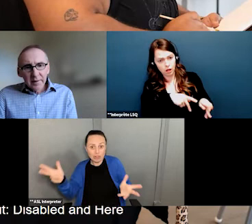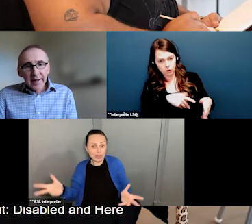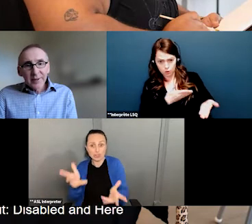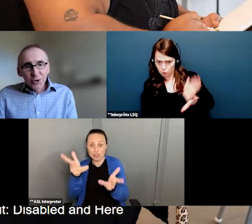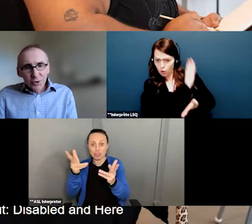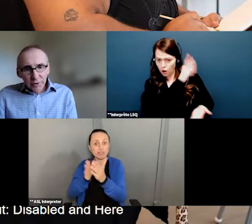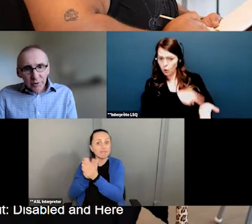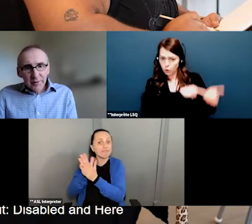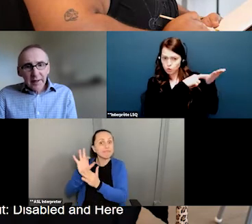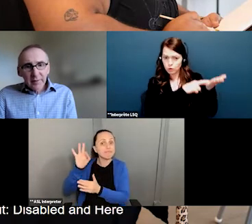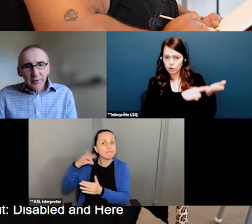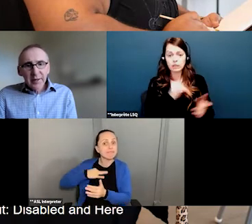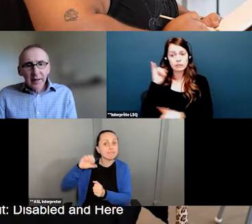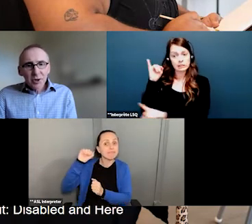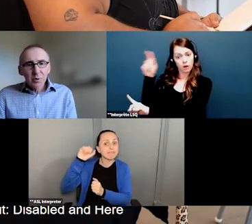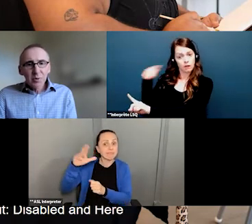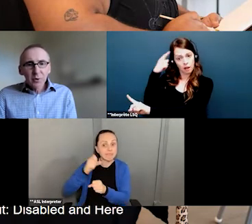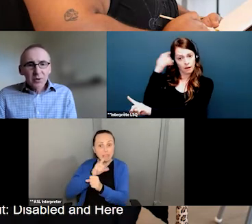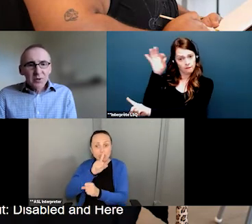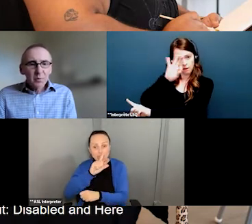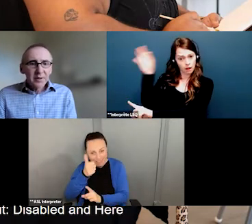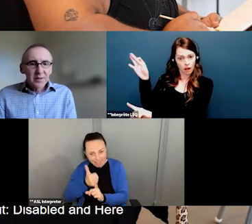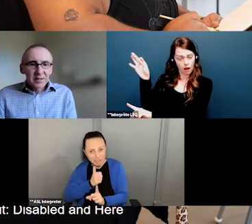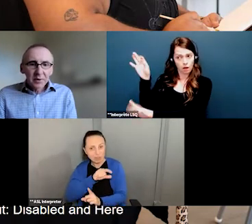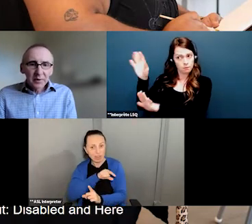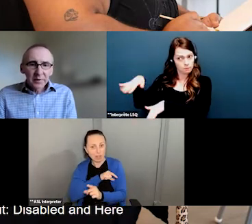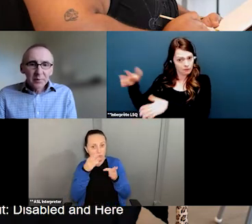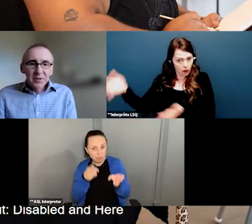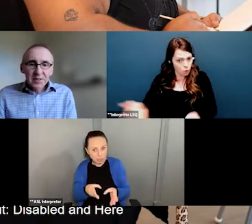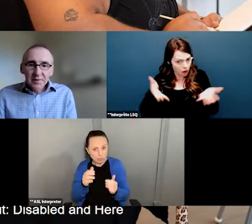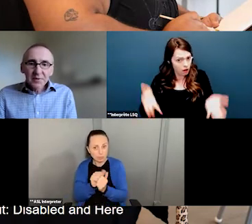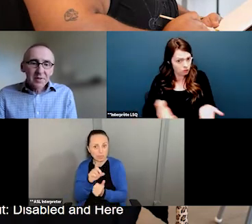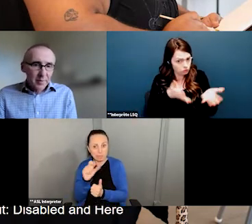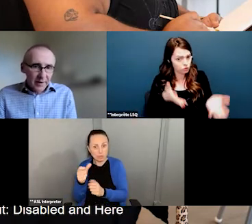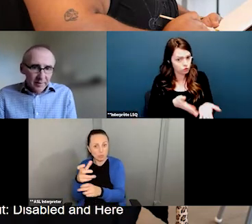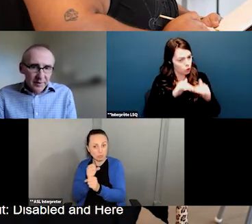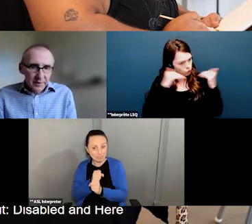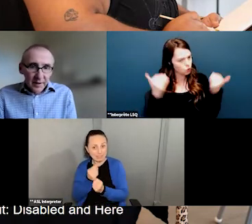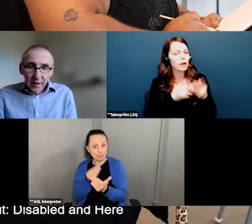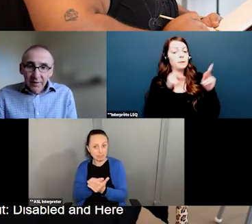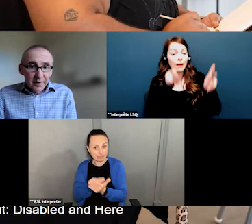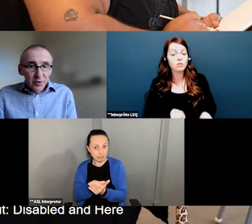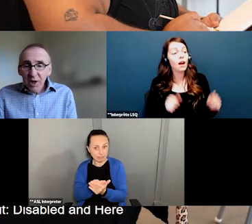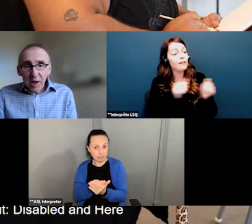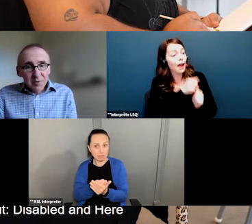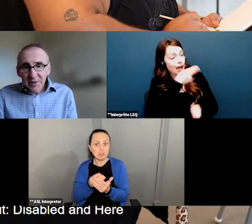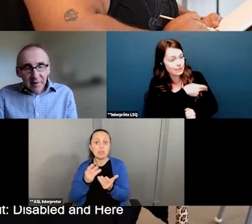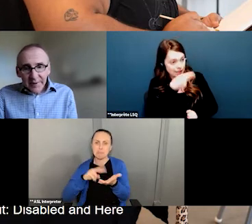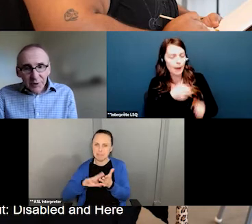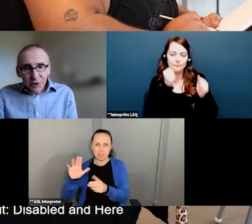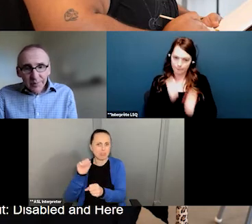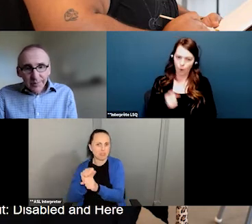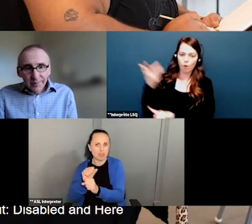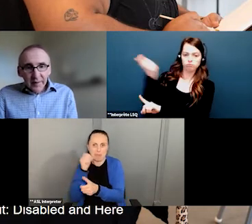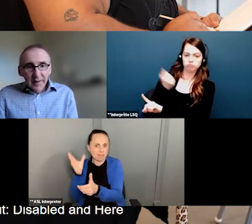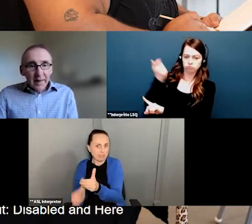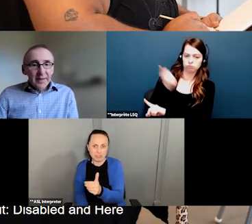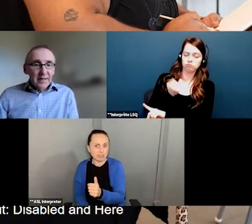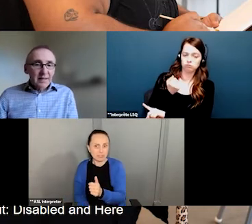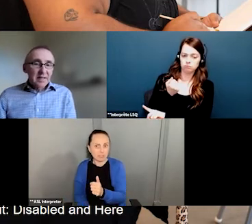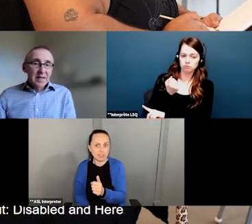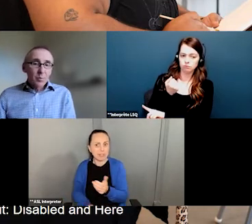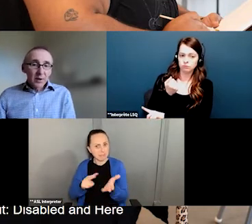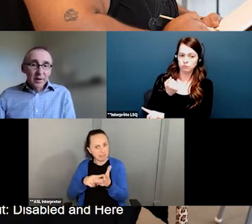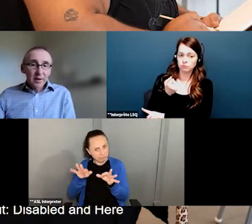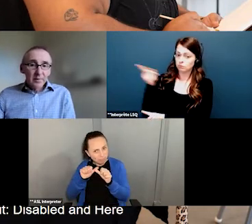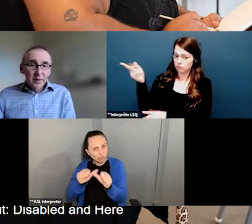uptake and ensure that every eligible person with a disability receives the benefit, then their job is not finished. And they